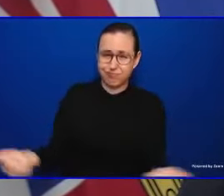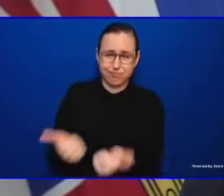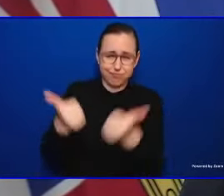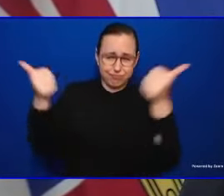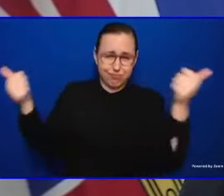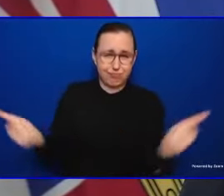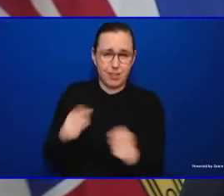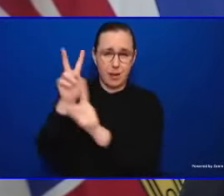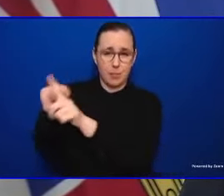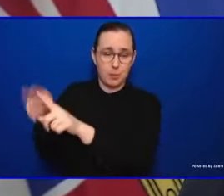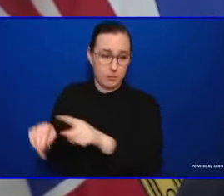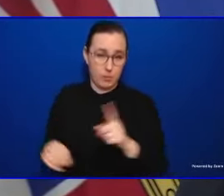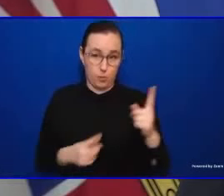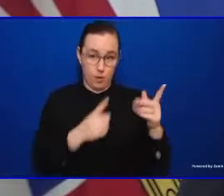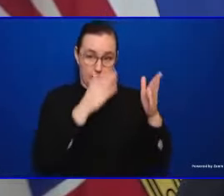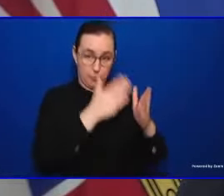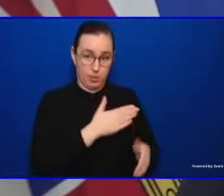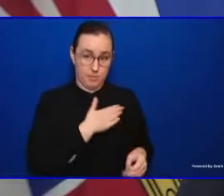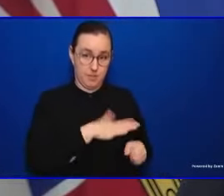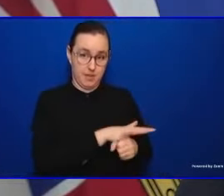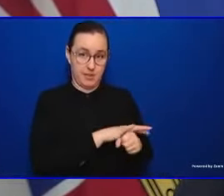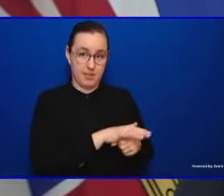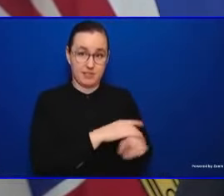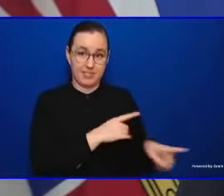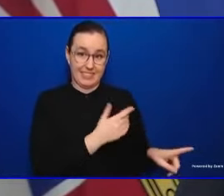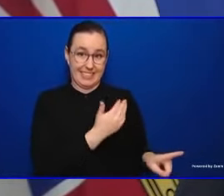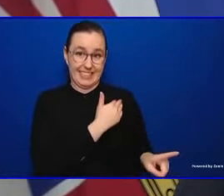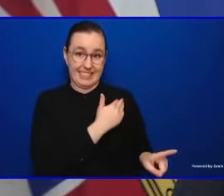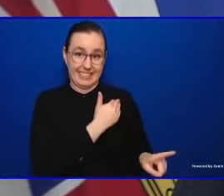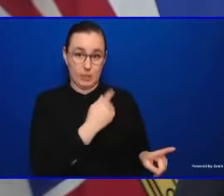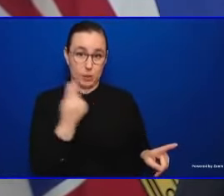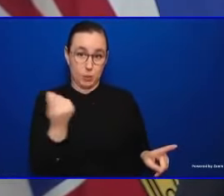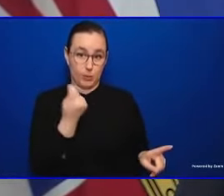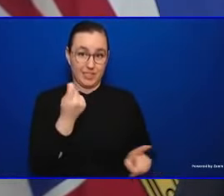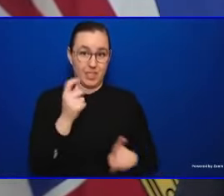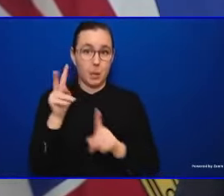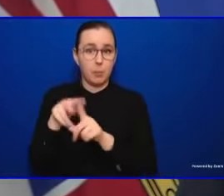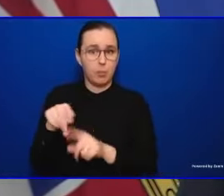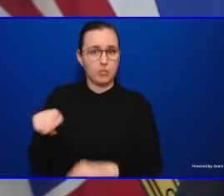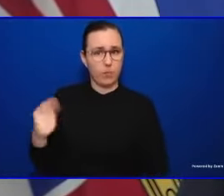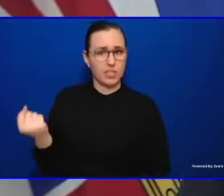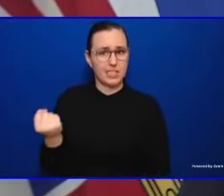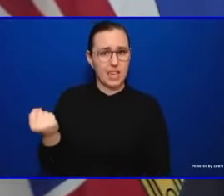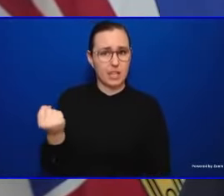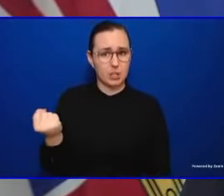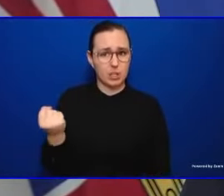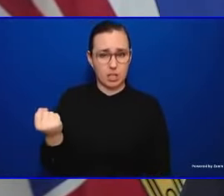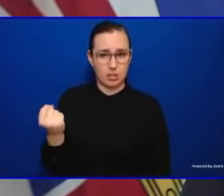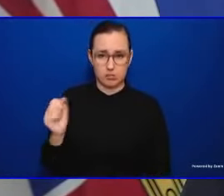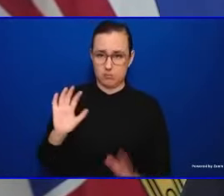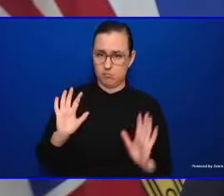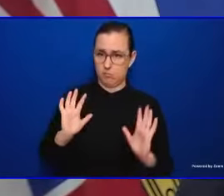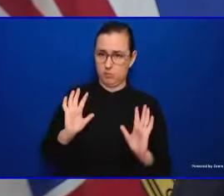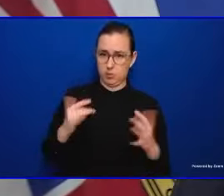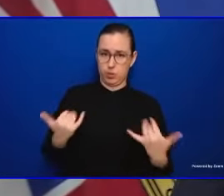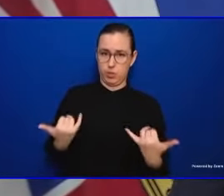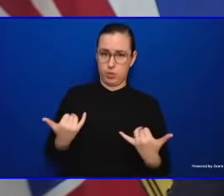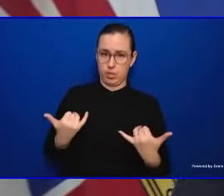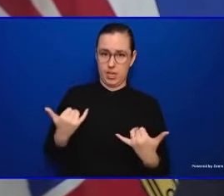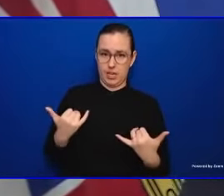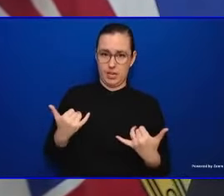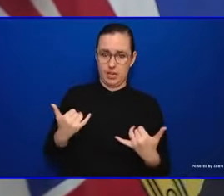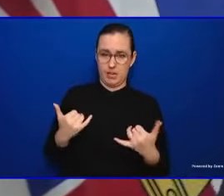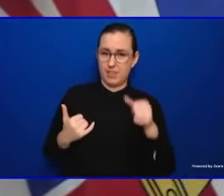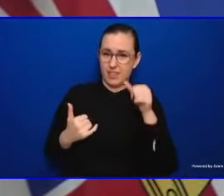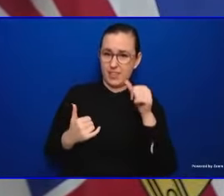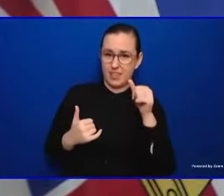Saturday on Tuesday, or I guess yesterday was Wednesday, I think. I forget what day of the week we are now,